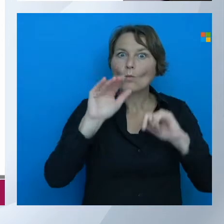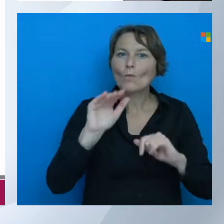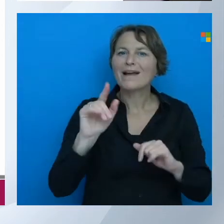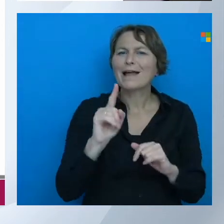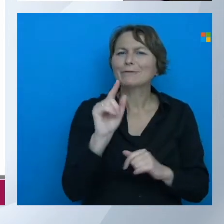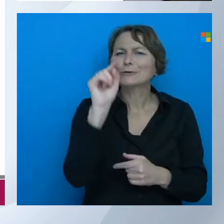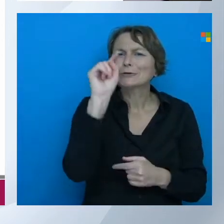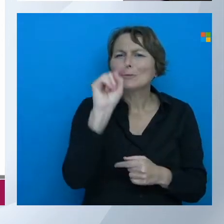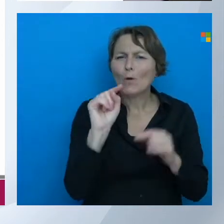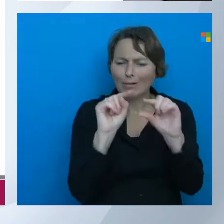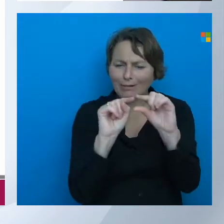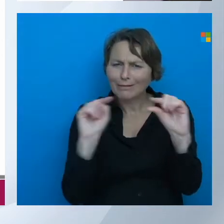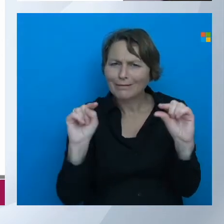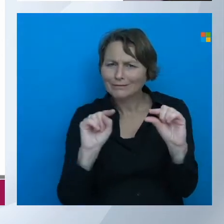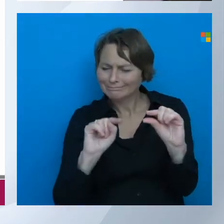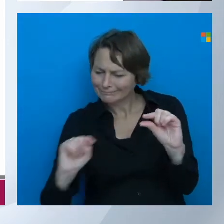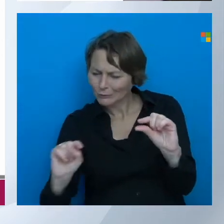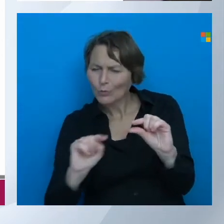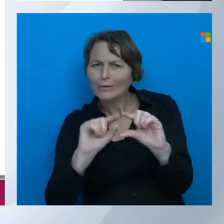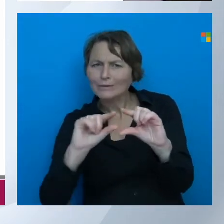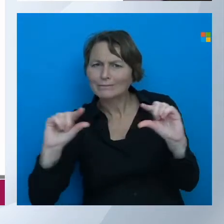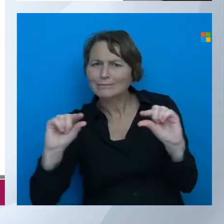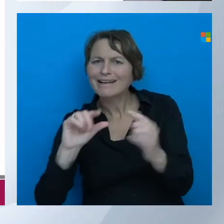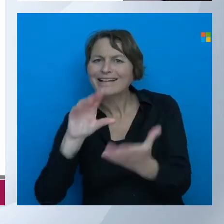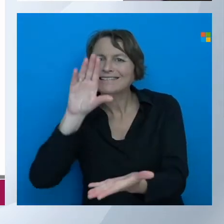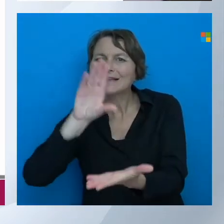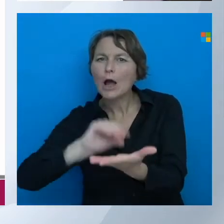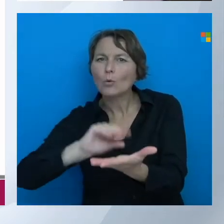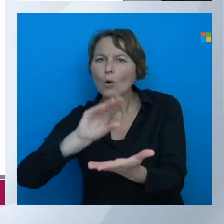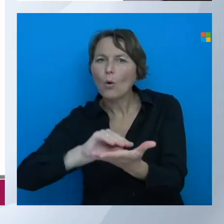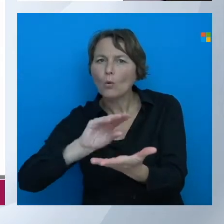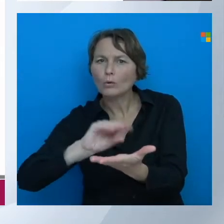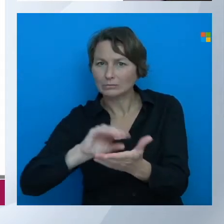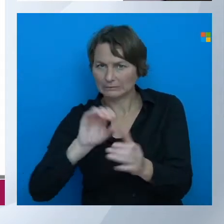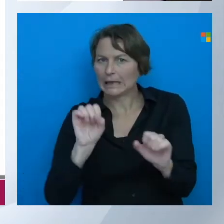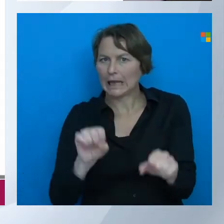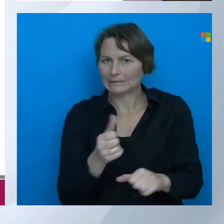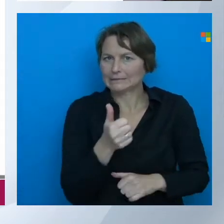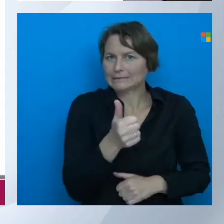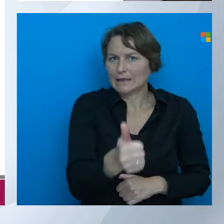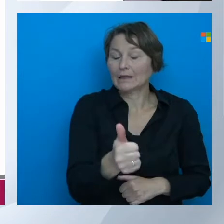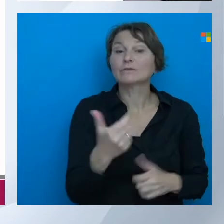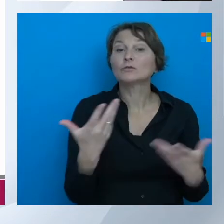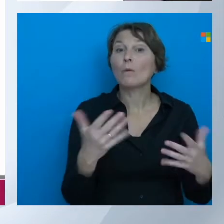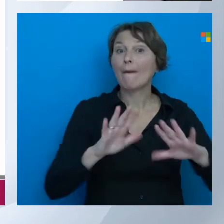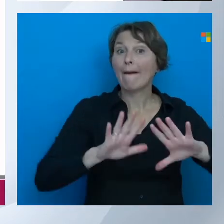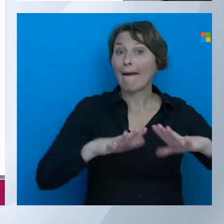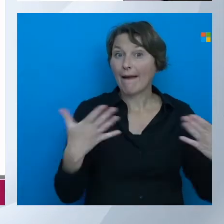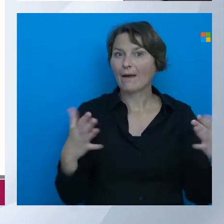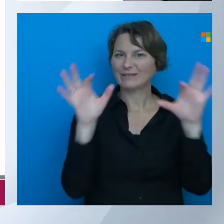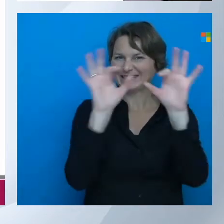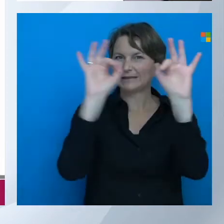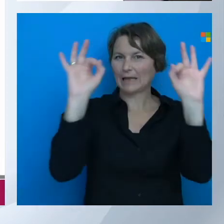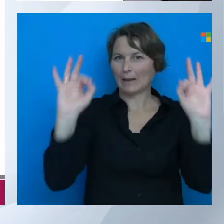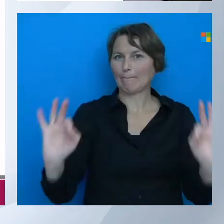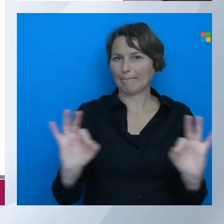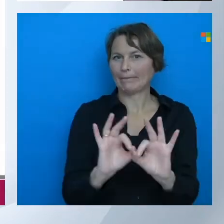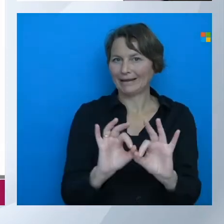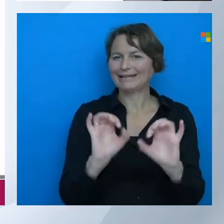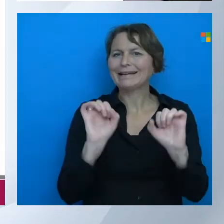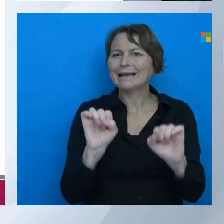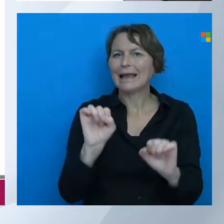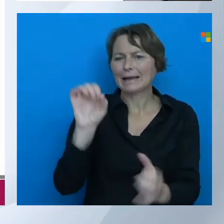the right corner that allows you to basically download a template based on all the information that you put in